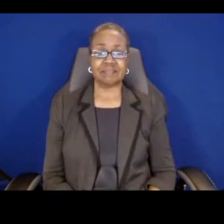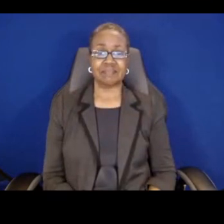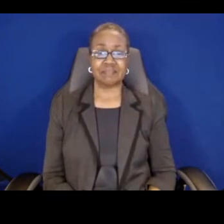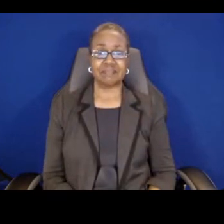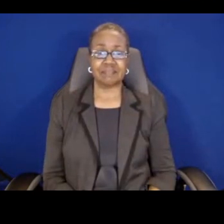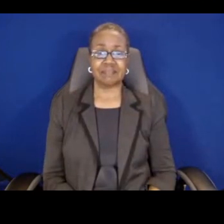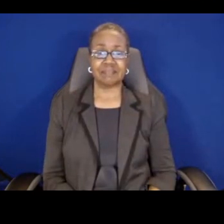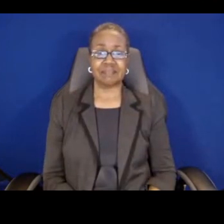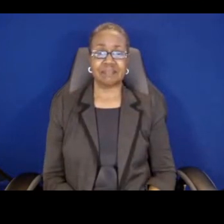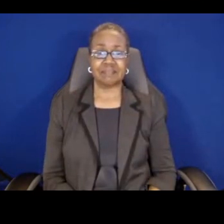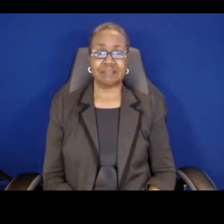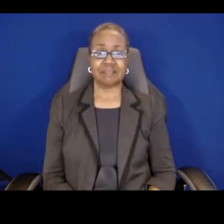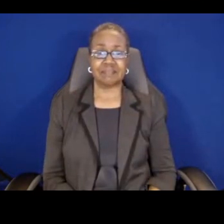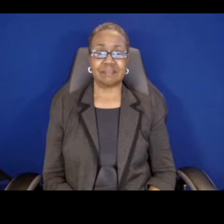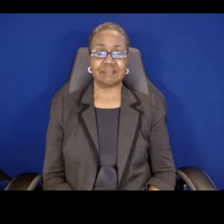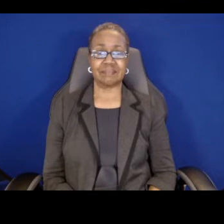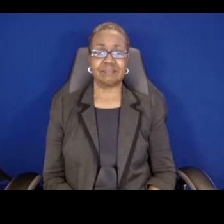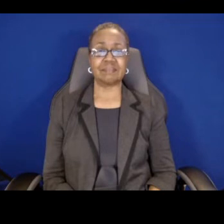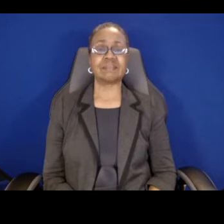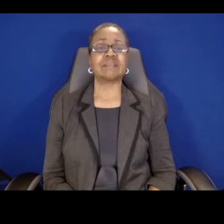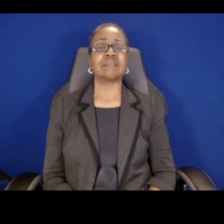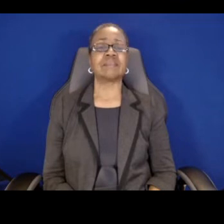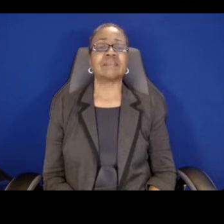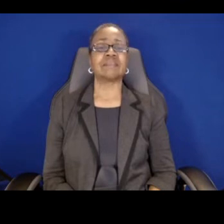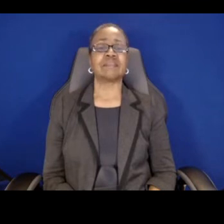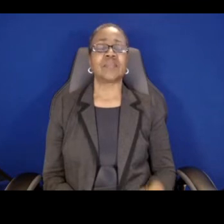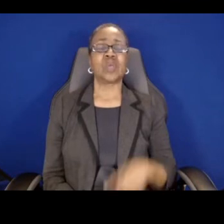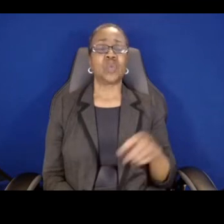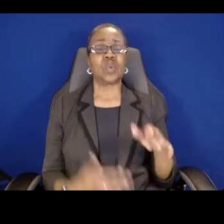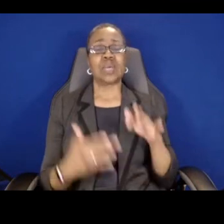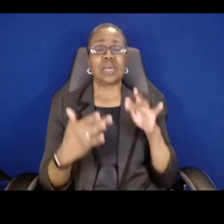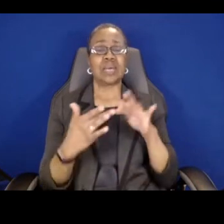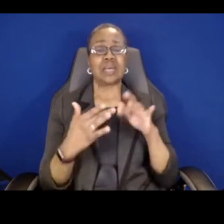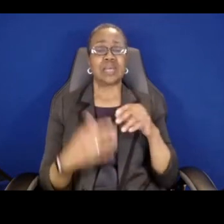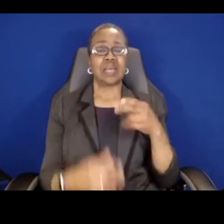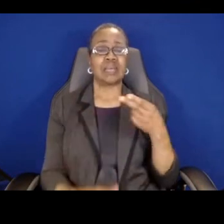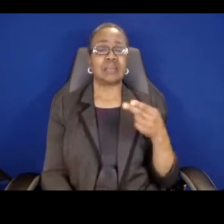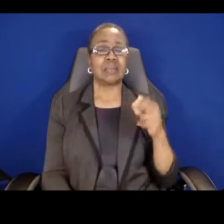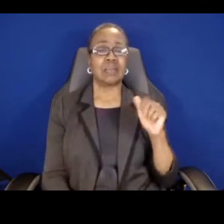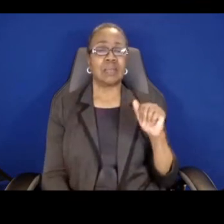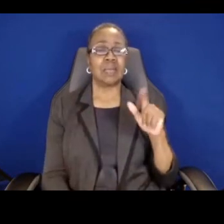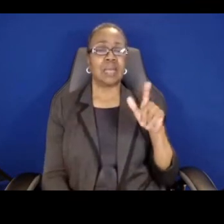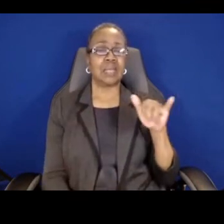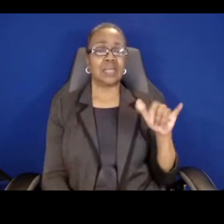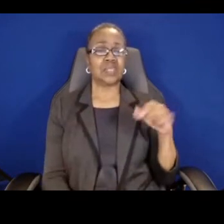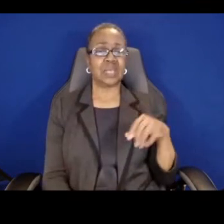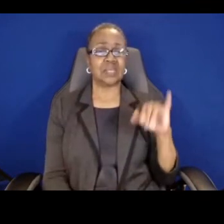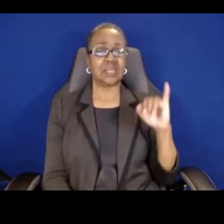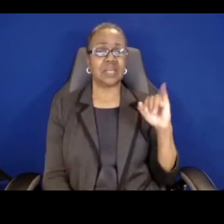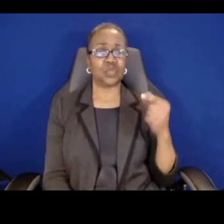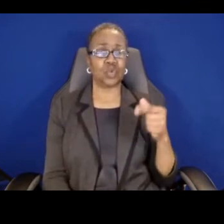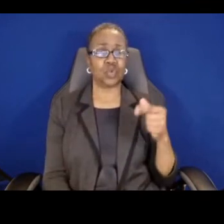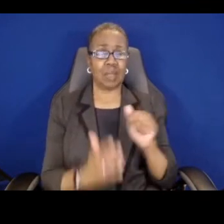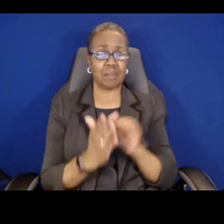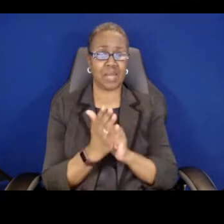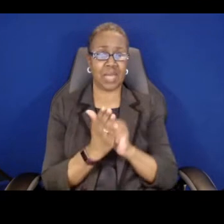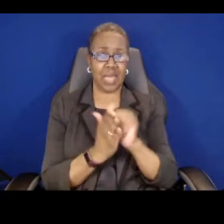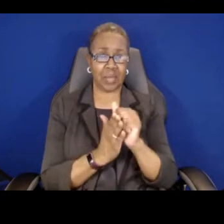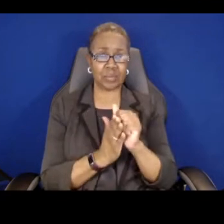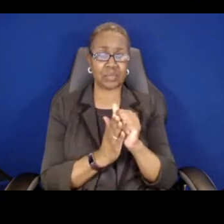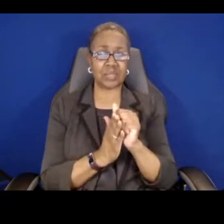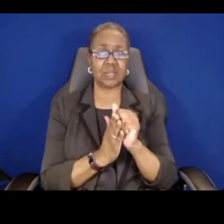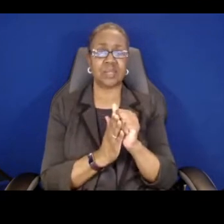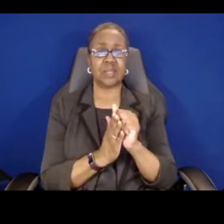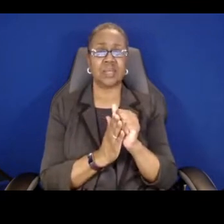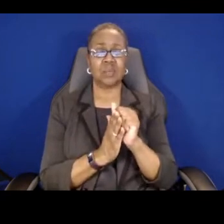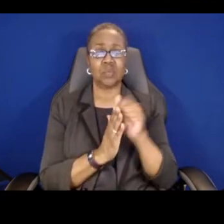And you could contact Haley. She has an Instagram account that you